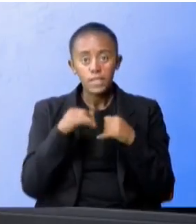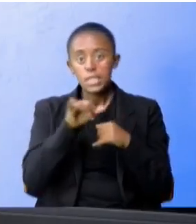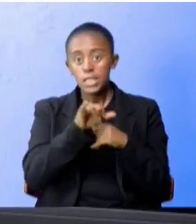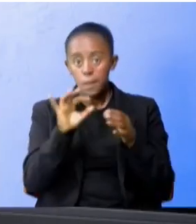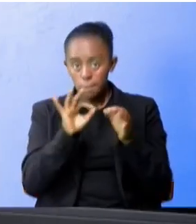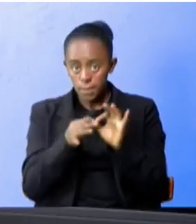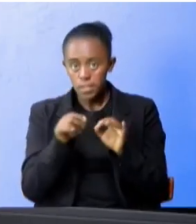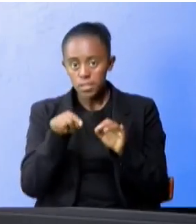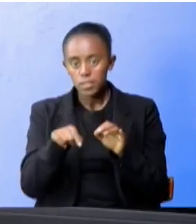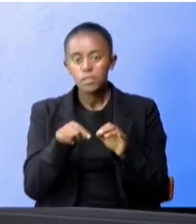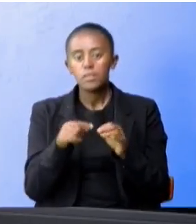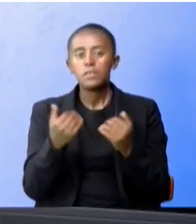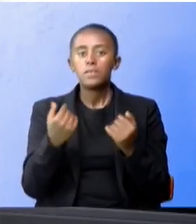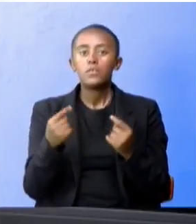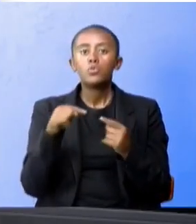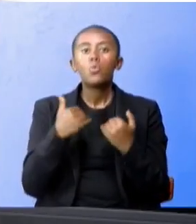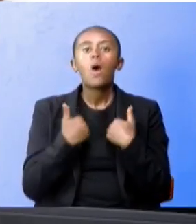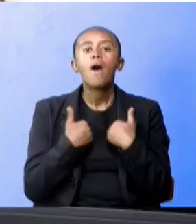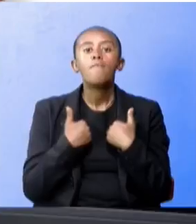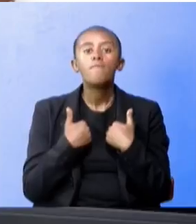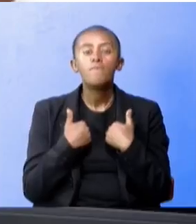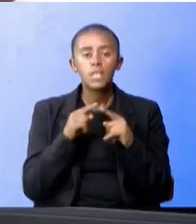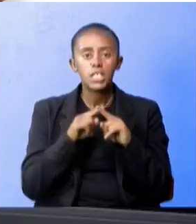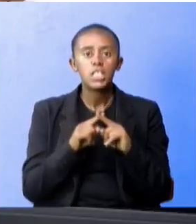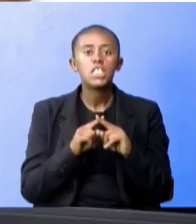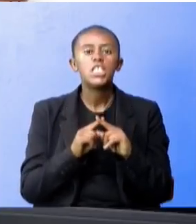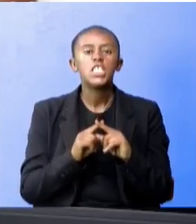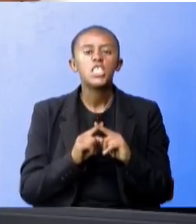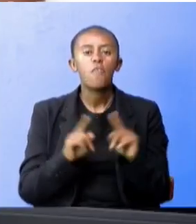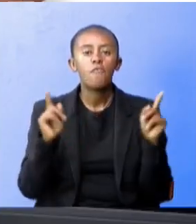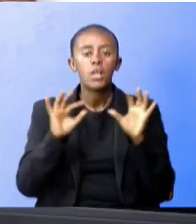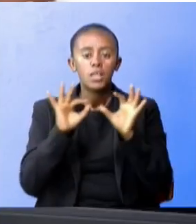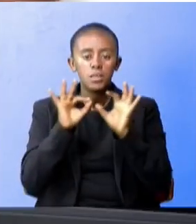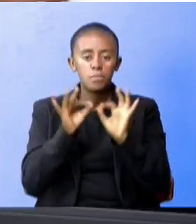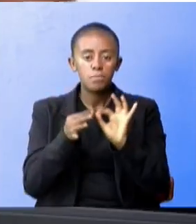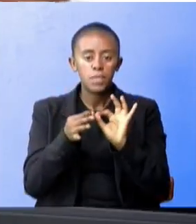meaning. In this case, to have different